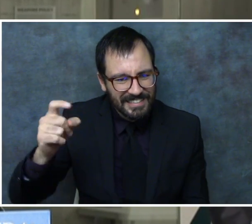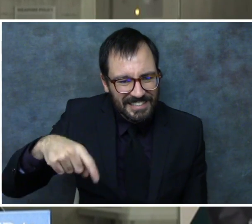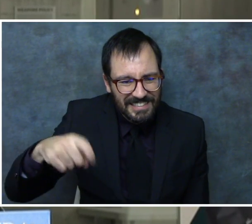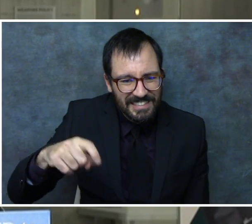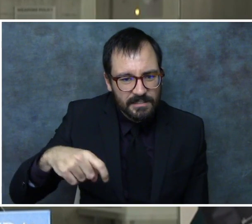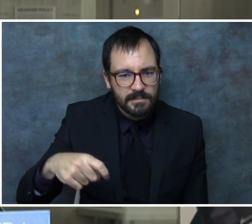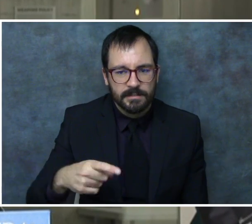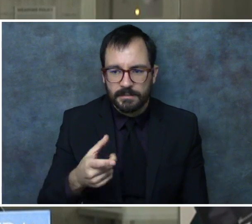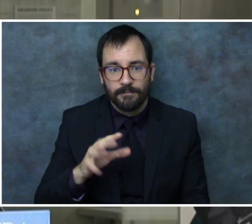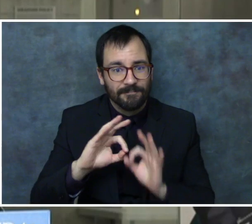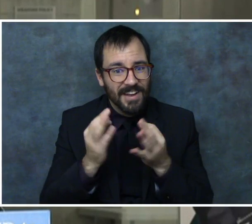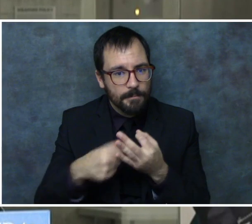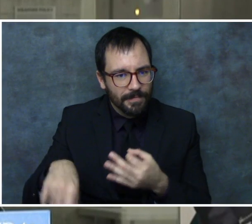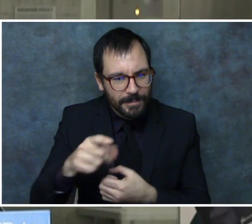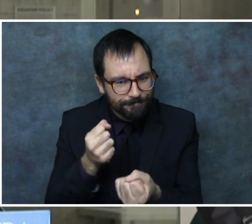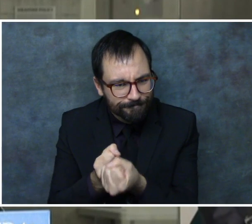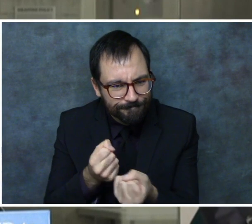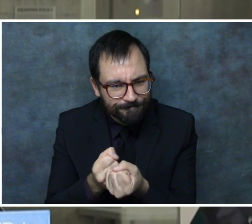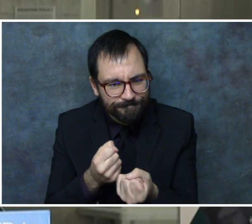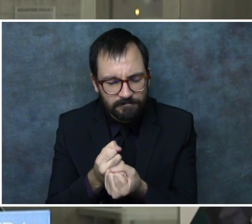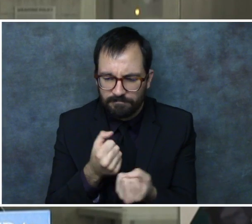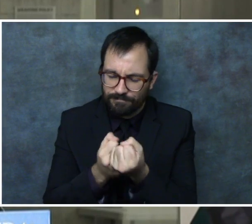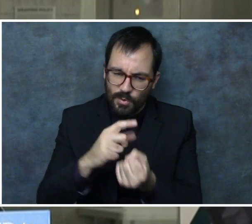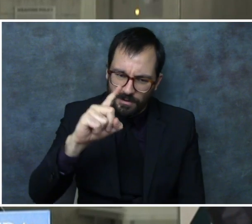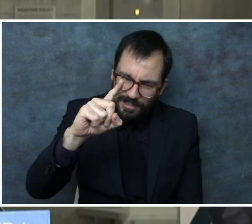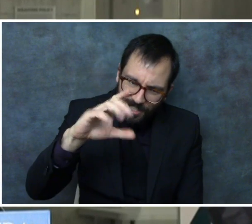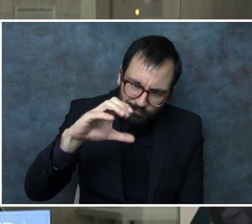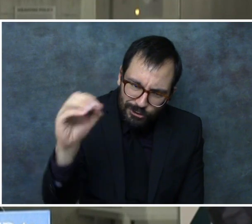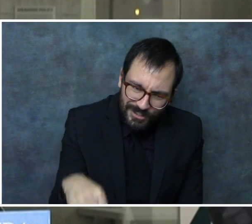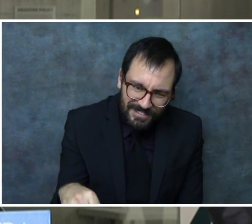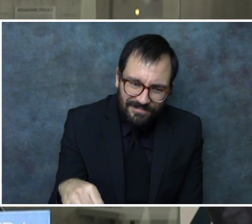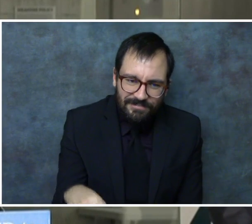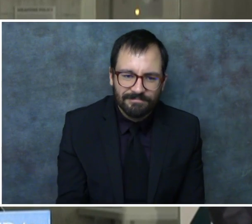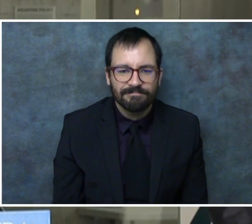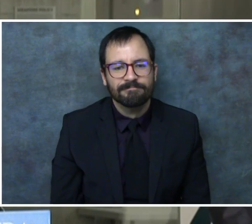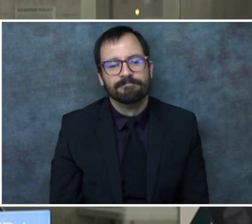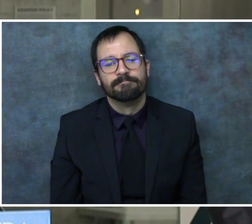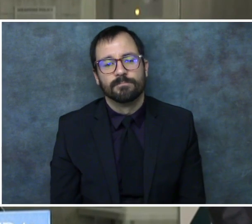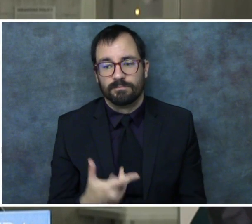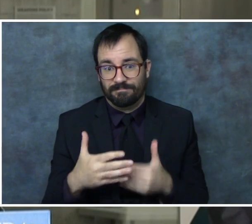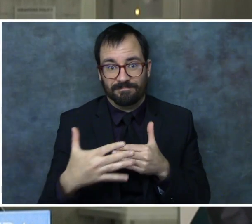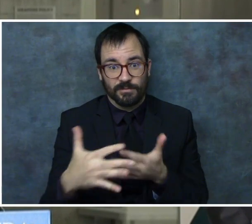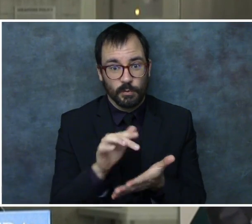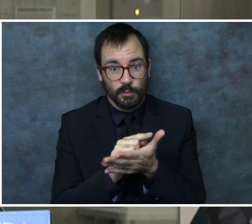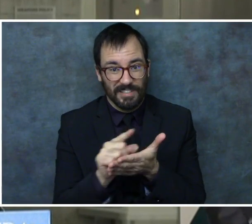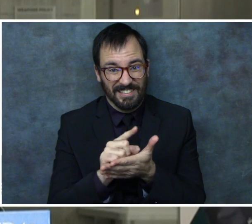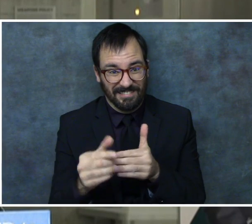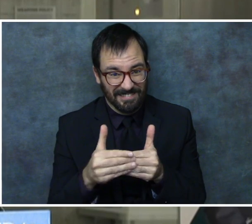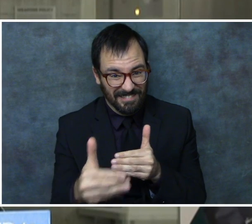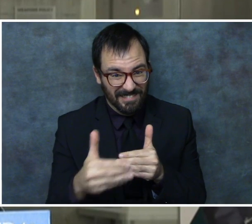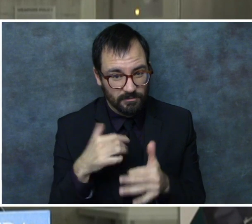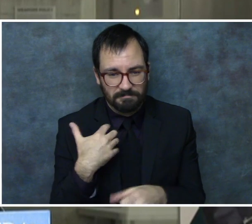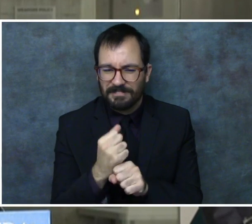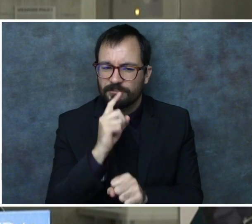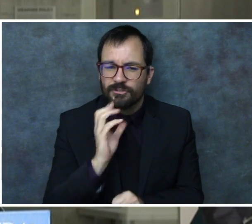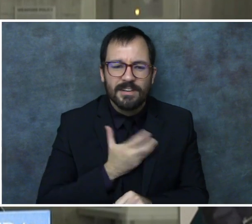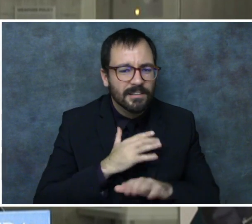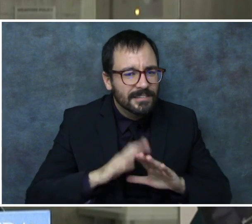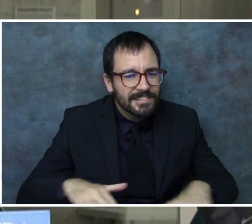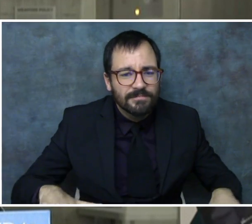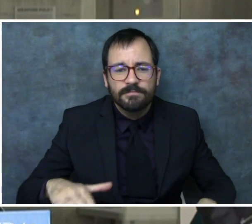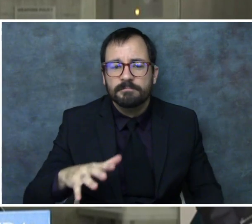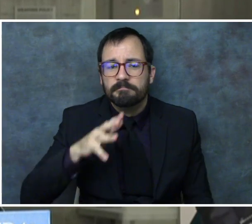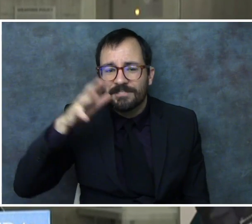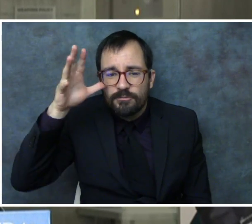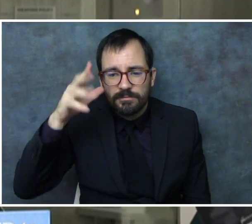we support them 100%. Also, in the next coming weeks, making sure that our kids and our parents have all of the technology they need to